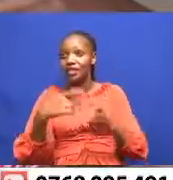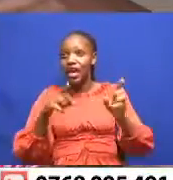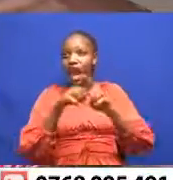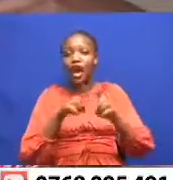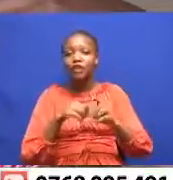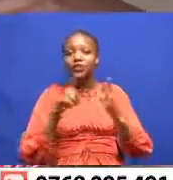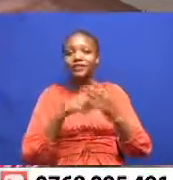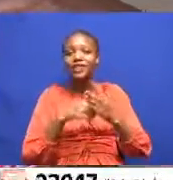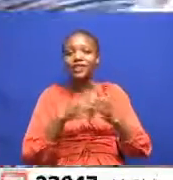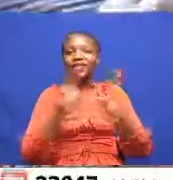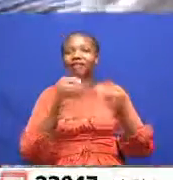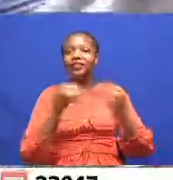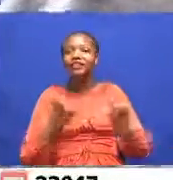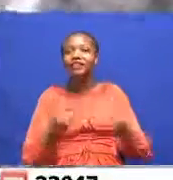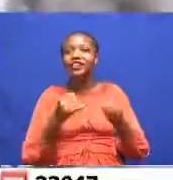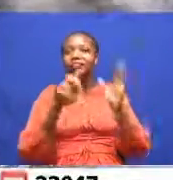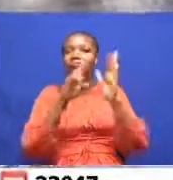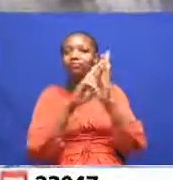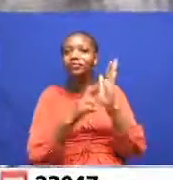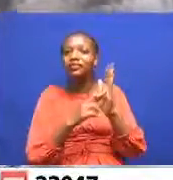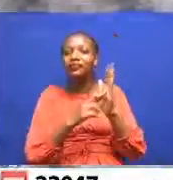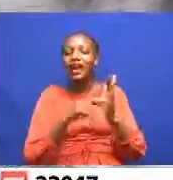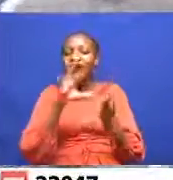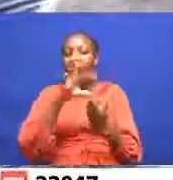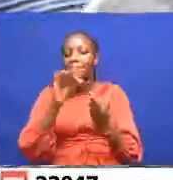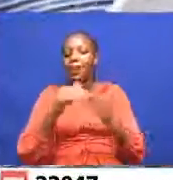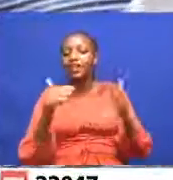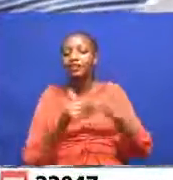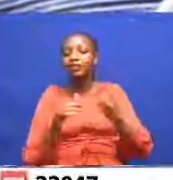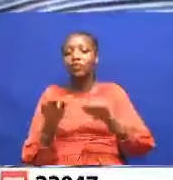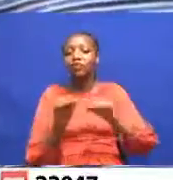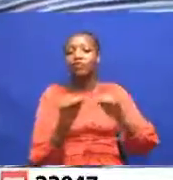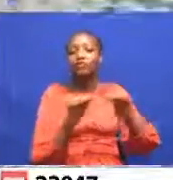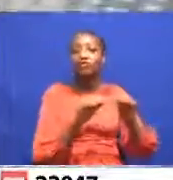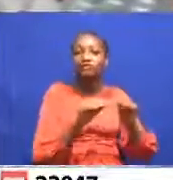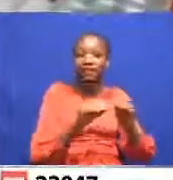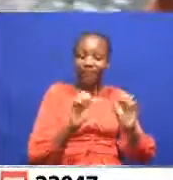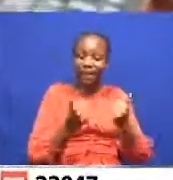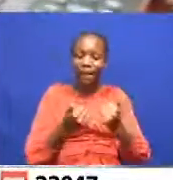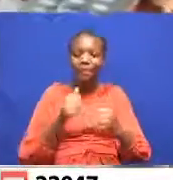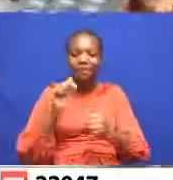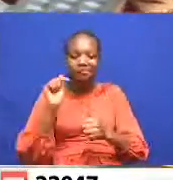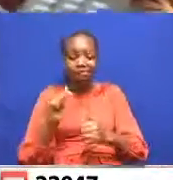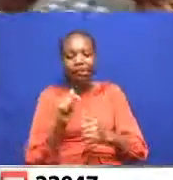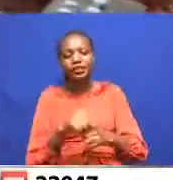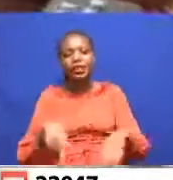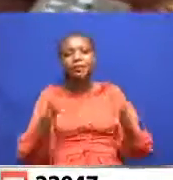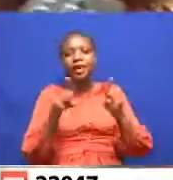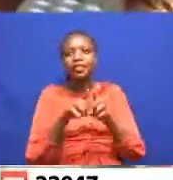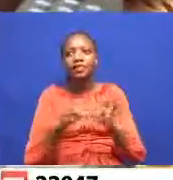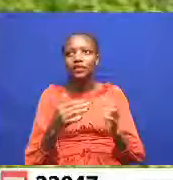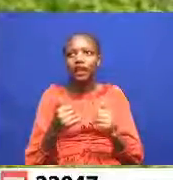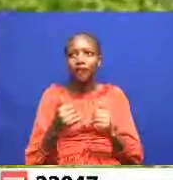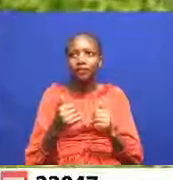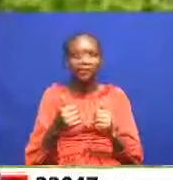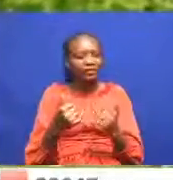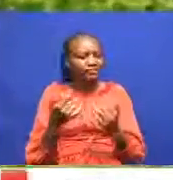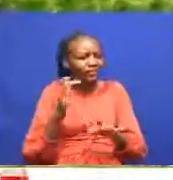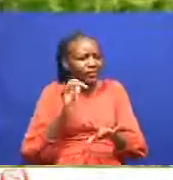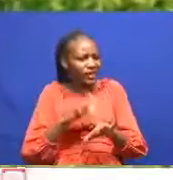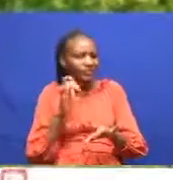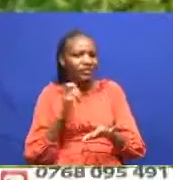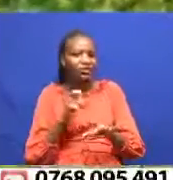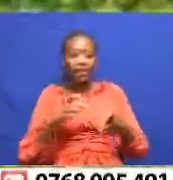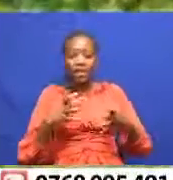measures, among them cessations of movement and curfews, took effect soon afterwards. This grind into a halt the